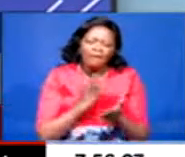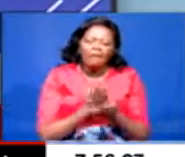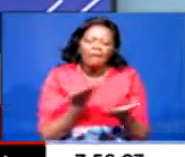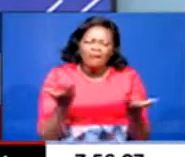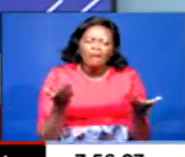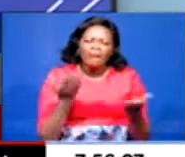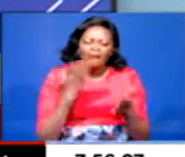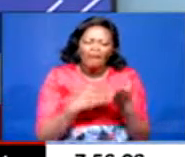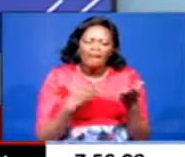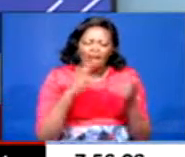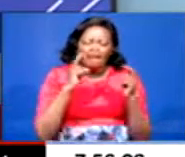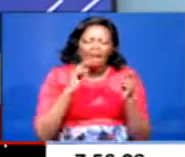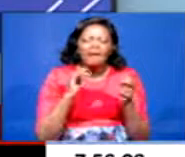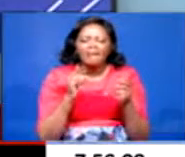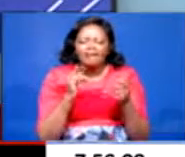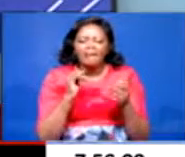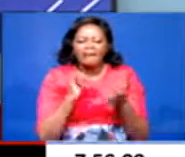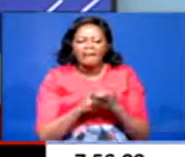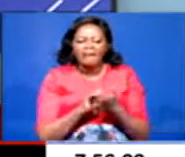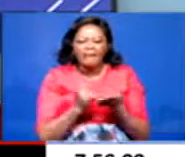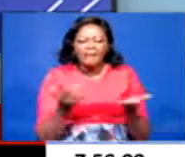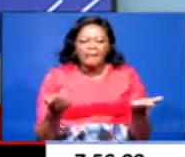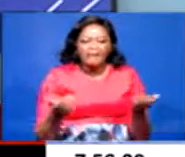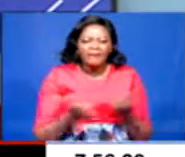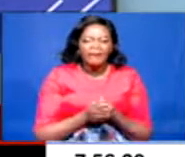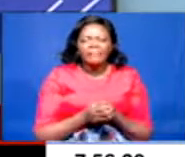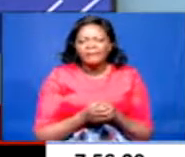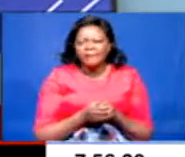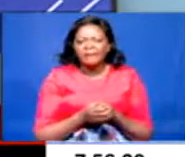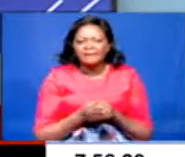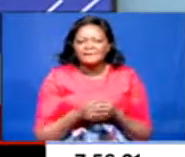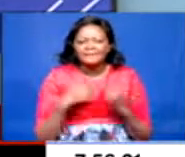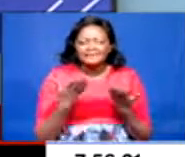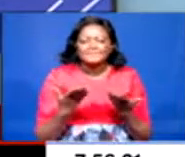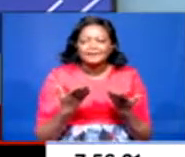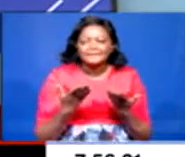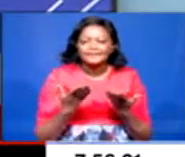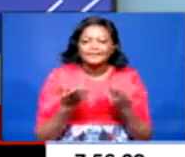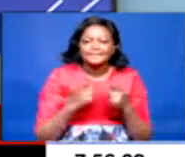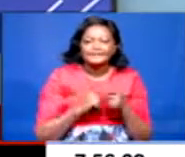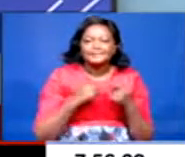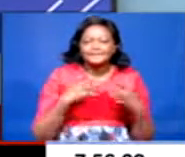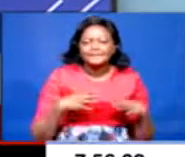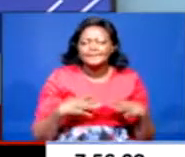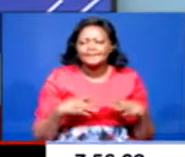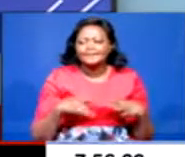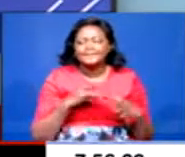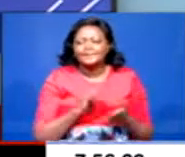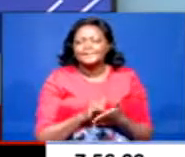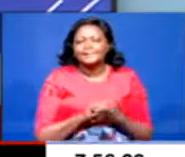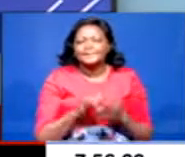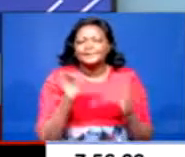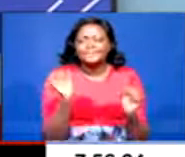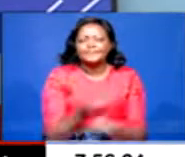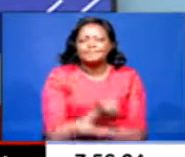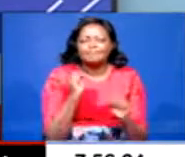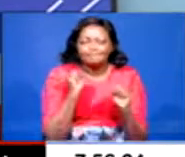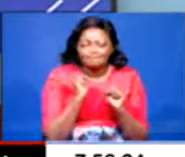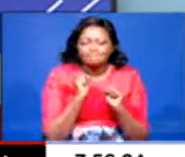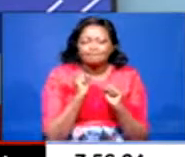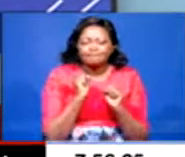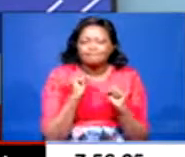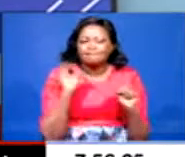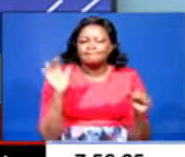some of the issues. So that's the backdrop of where we're coming from. And people are like, we cannot fully trust